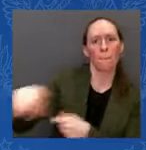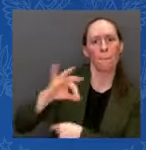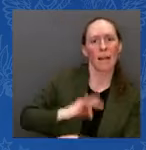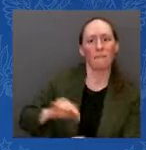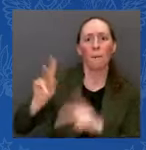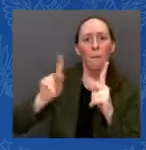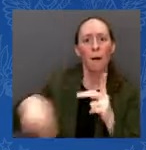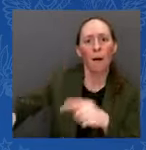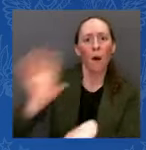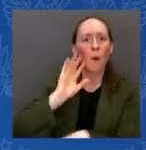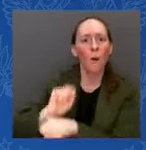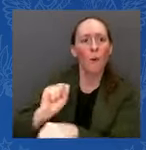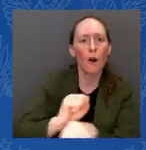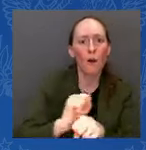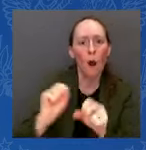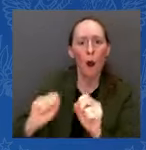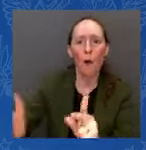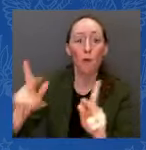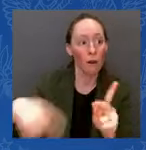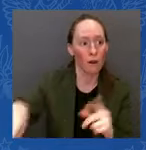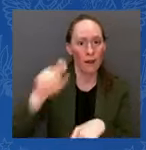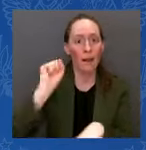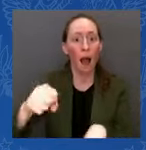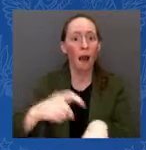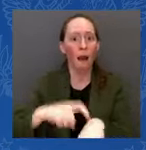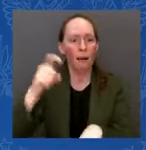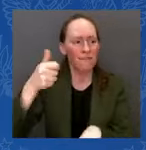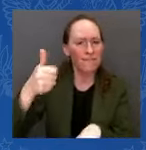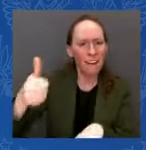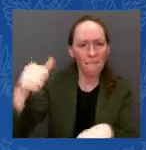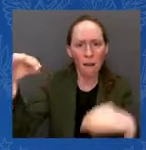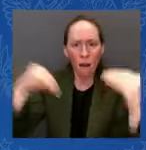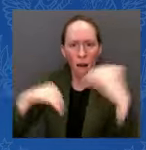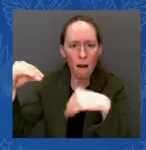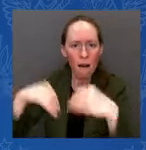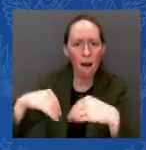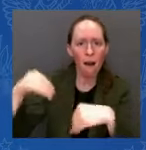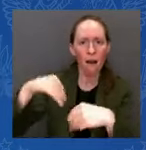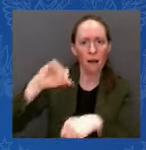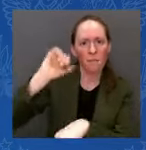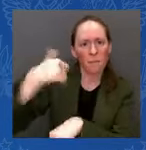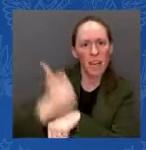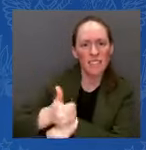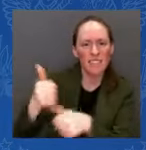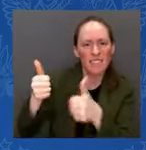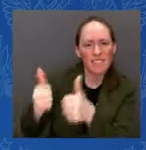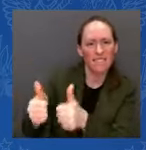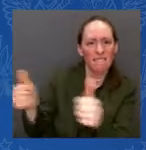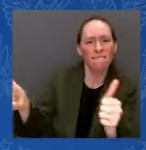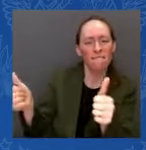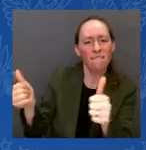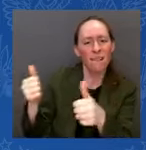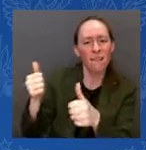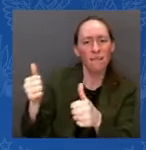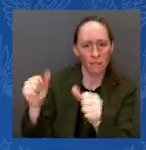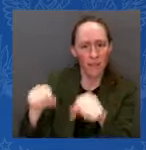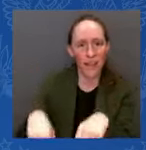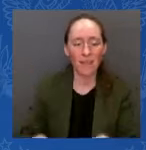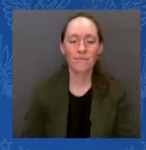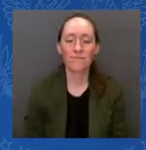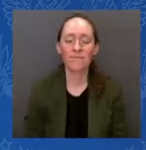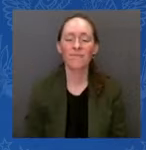you see behind me is a Virginia-class nuclear-powered submarine, USS Missouri.